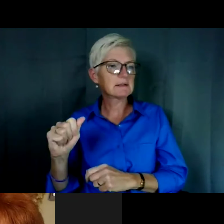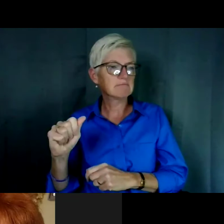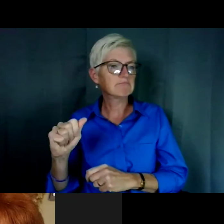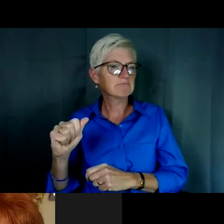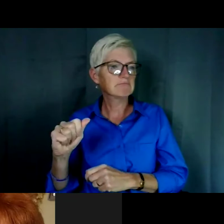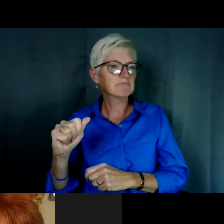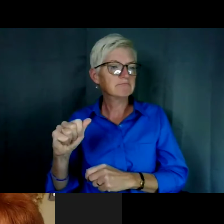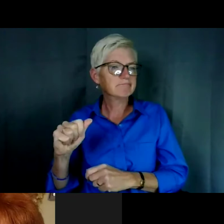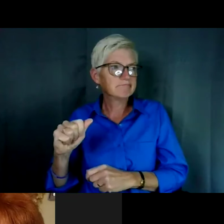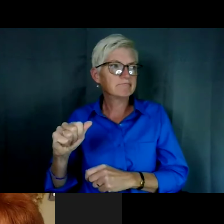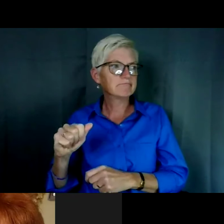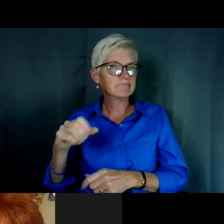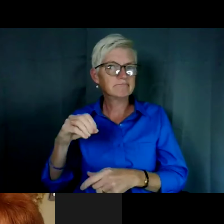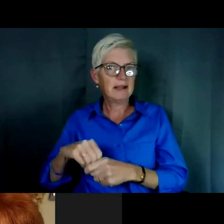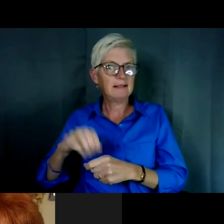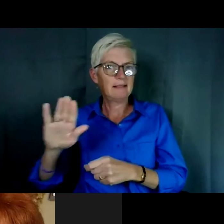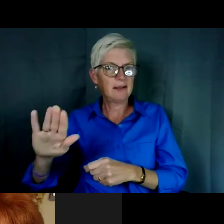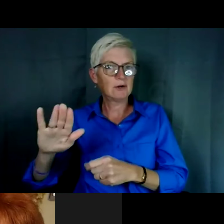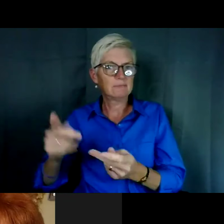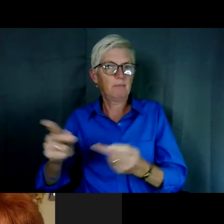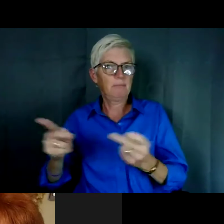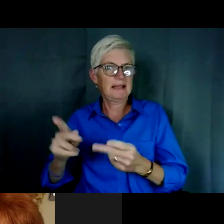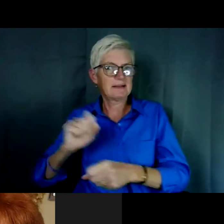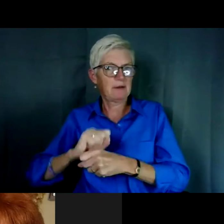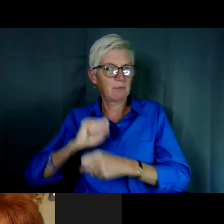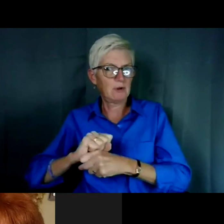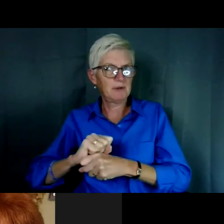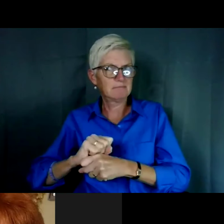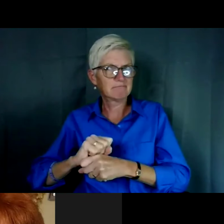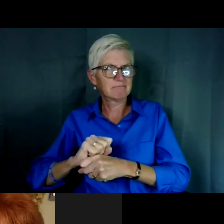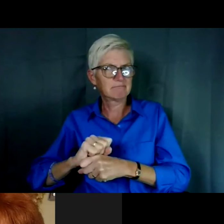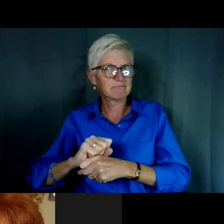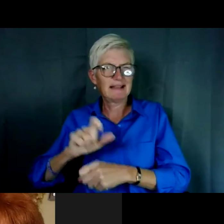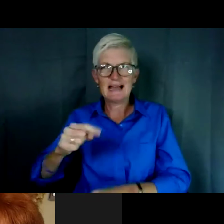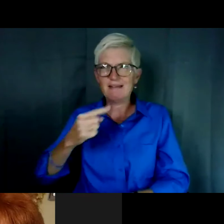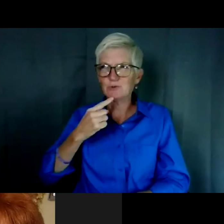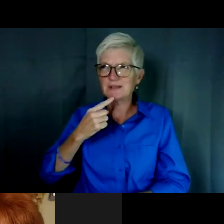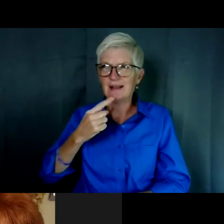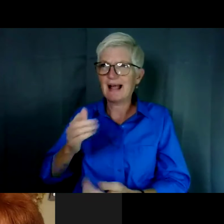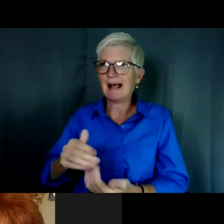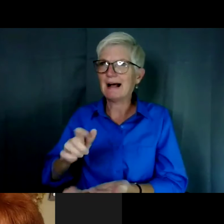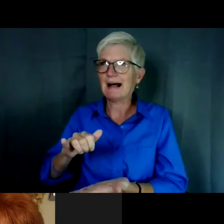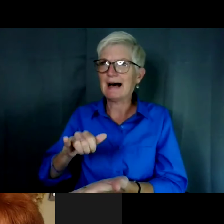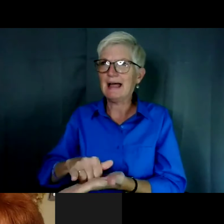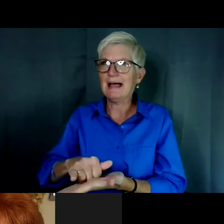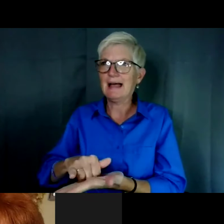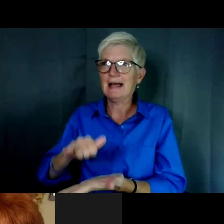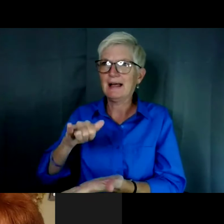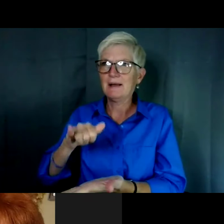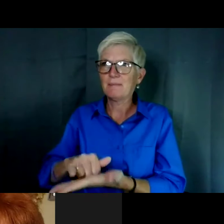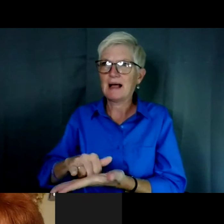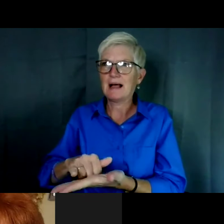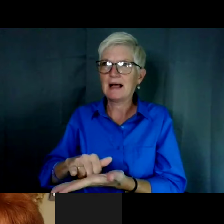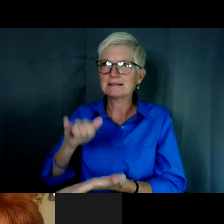at their place of employment. And I have to say that's probably nearly impossible because there is